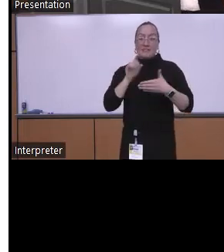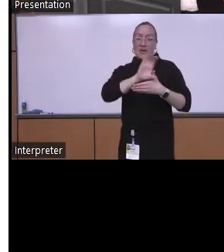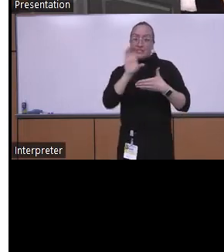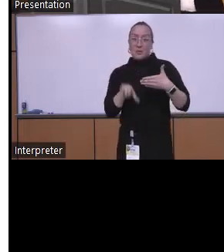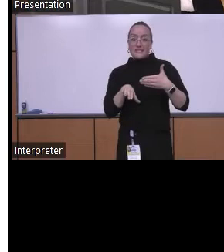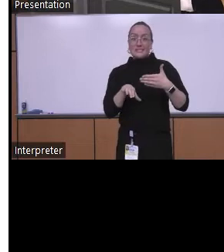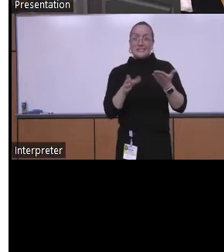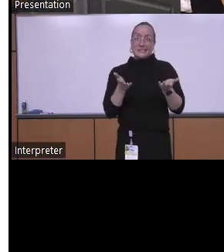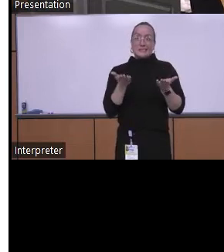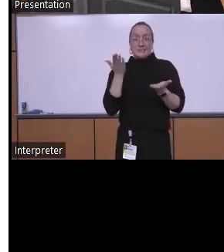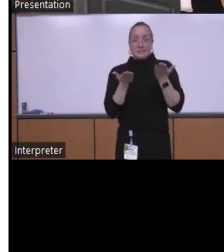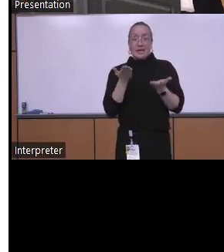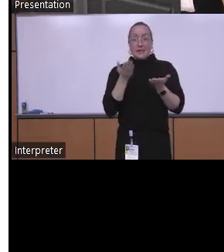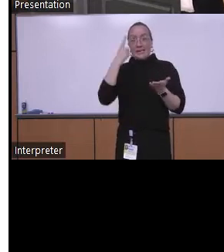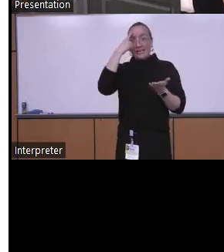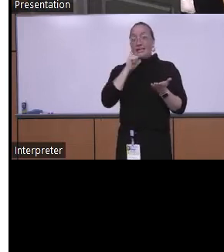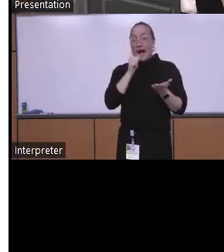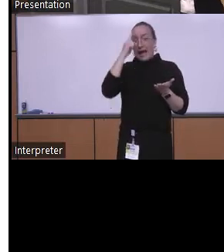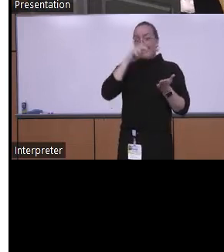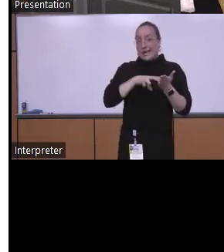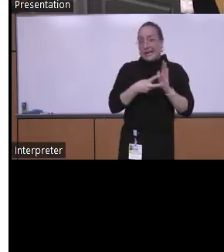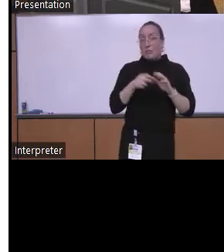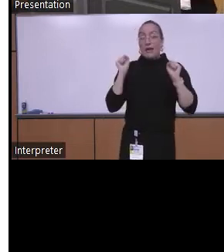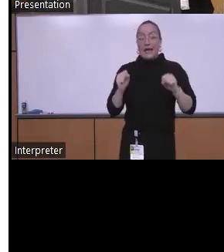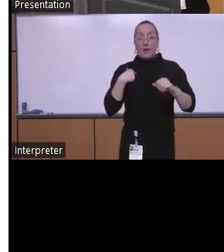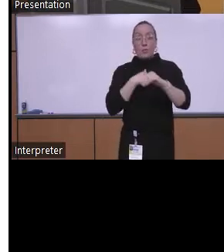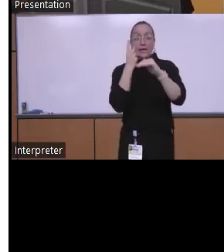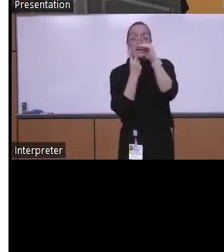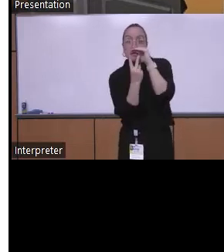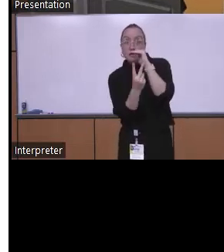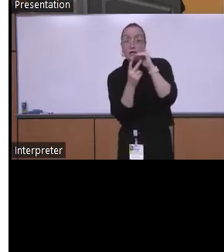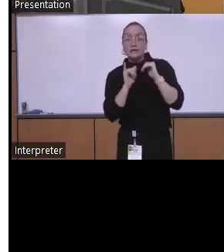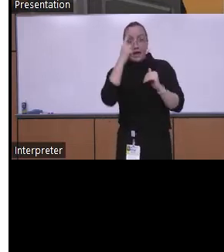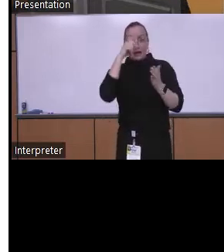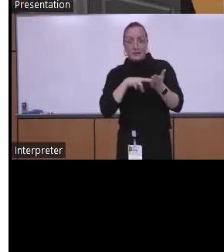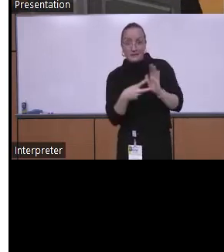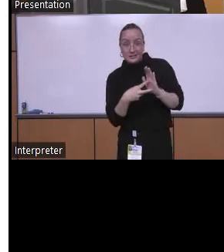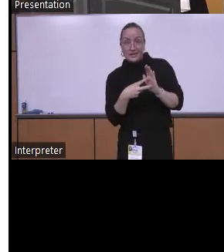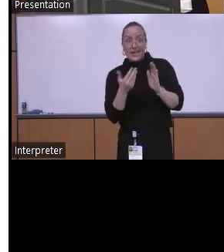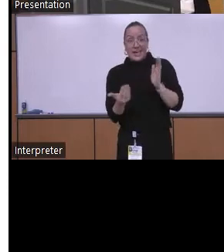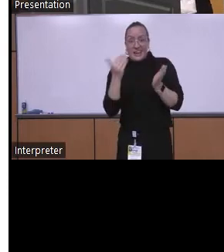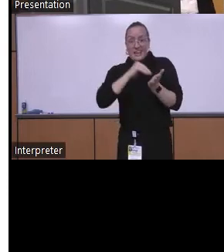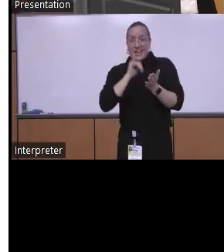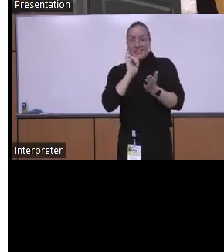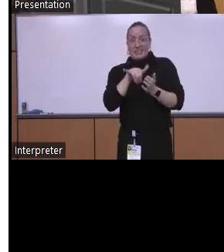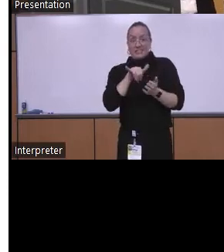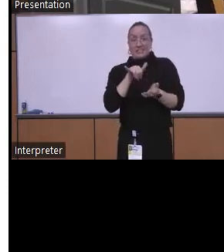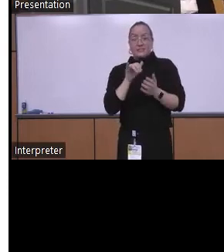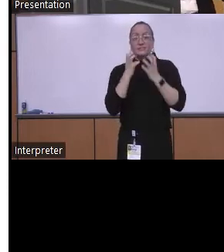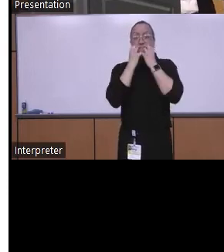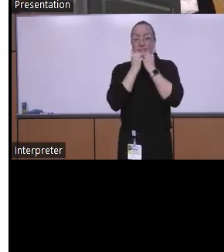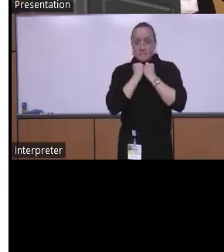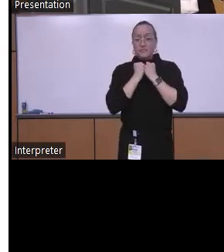be thinking about maybe unintended, but could they have been foreseen? And these downstream harms were clearly visible to politicians, including to